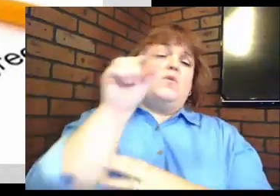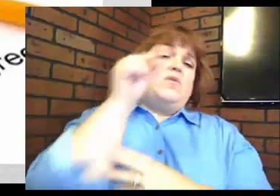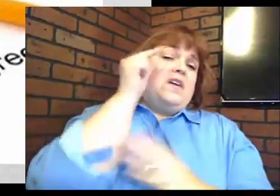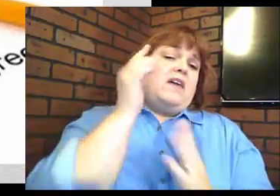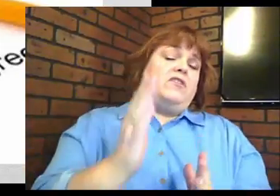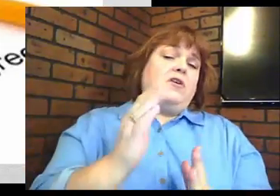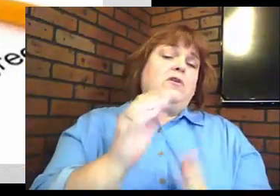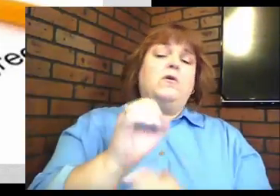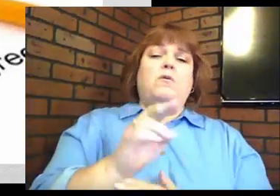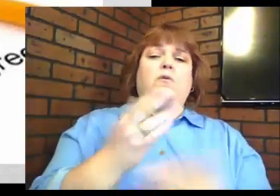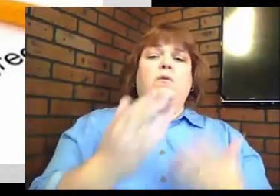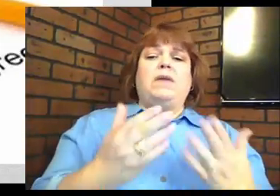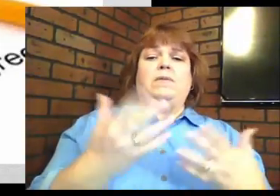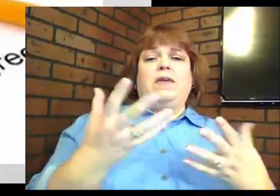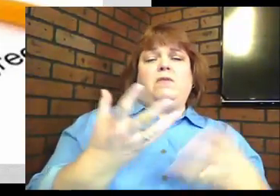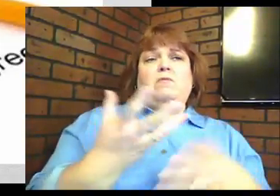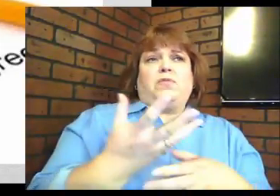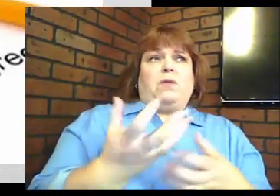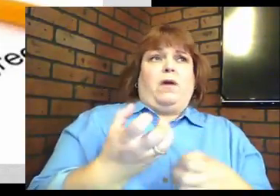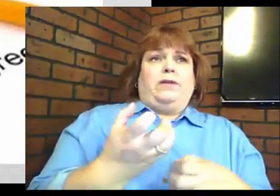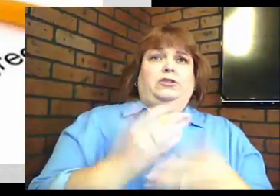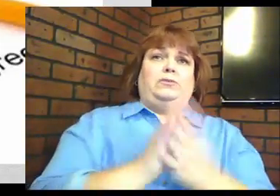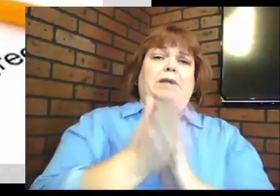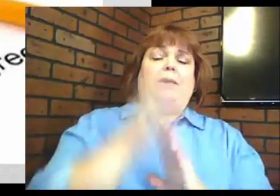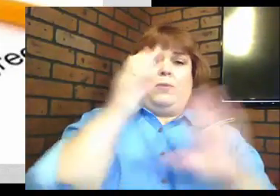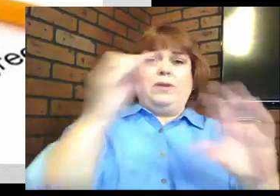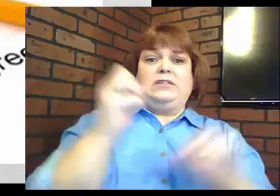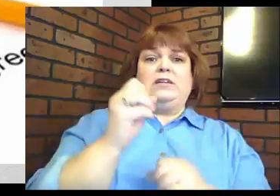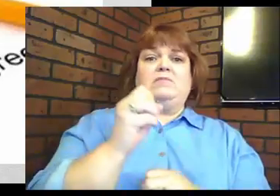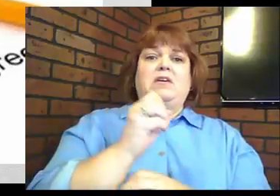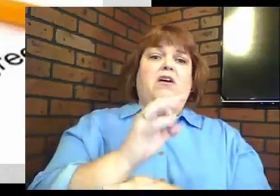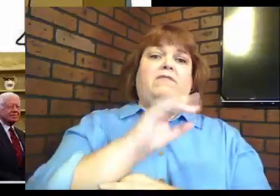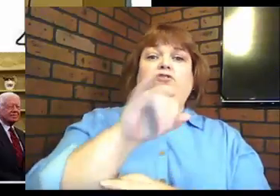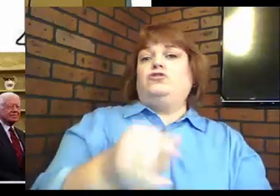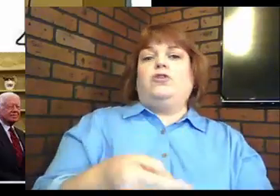My own opinion. Bias.